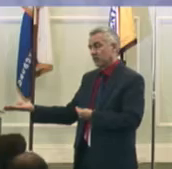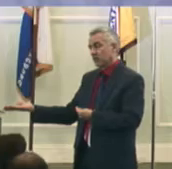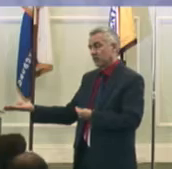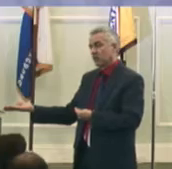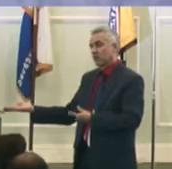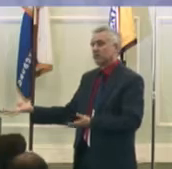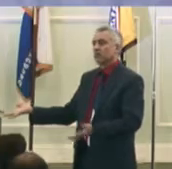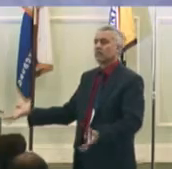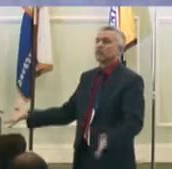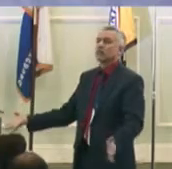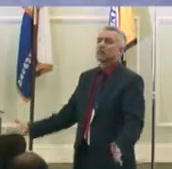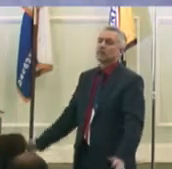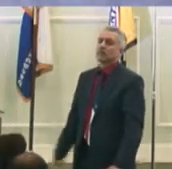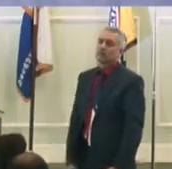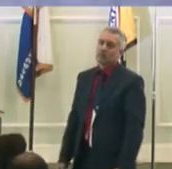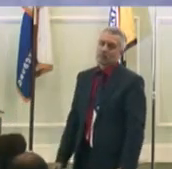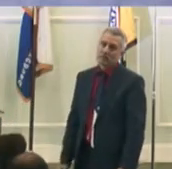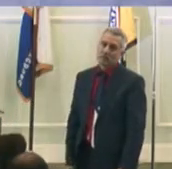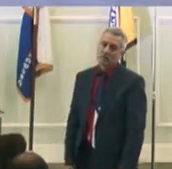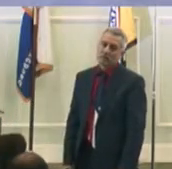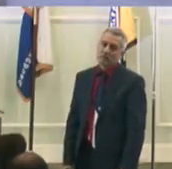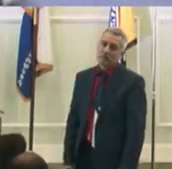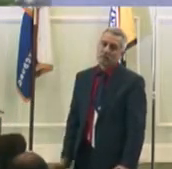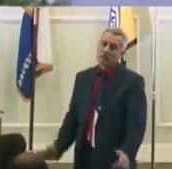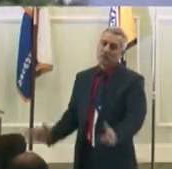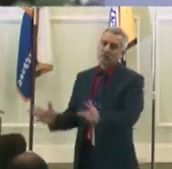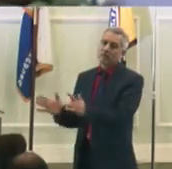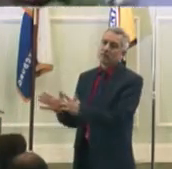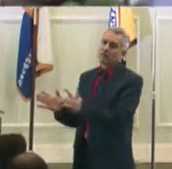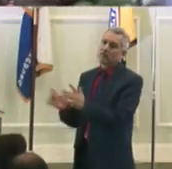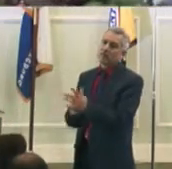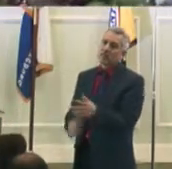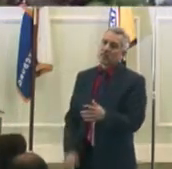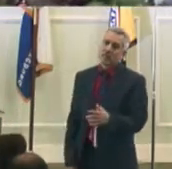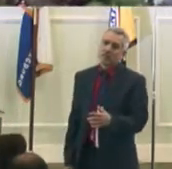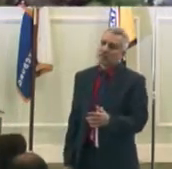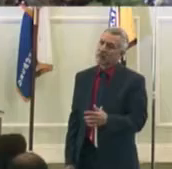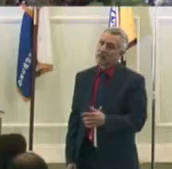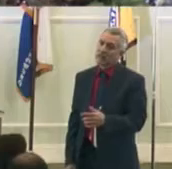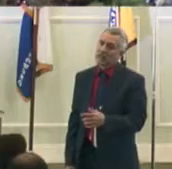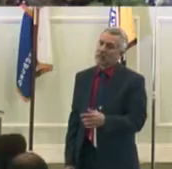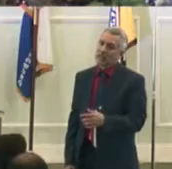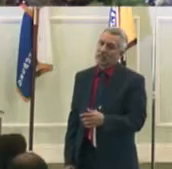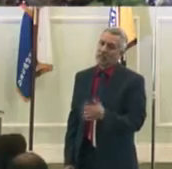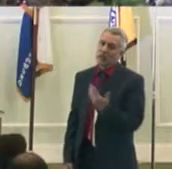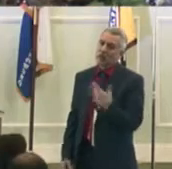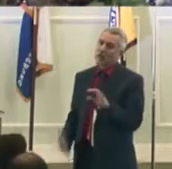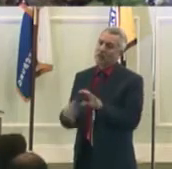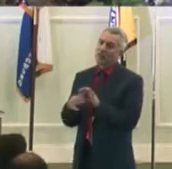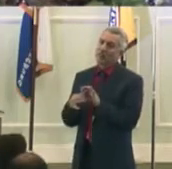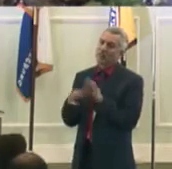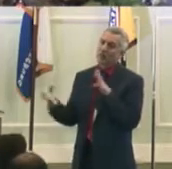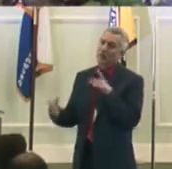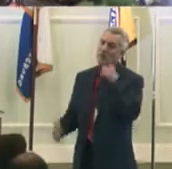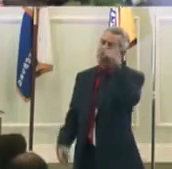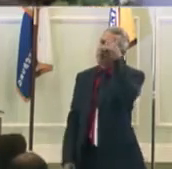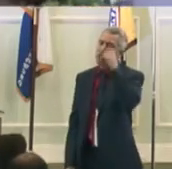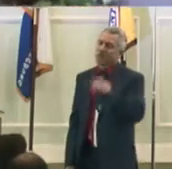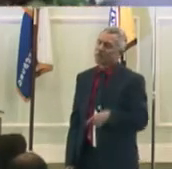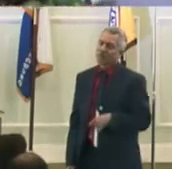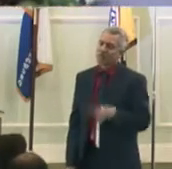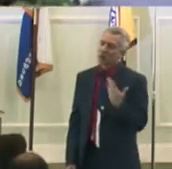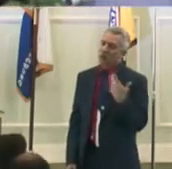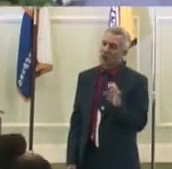had to go to the Father. And he said, man, I don't want to do this. I don't want to be separated from you. I've been with you forever.